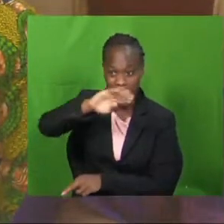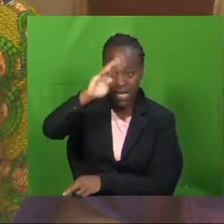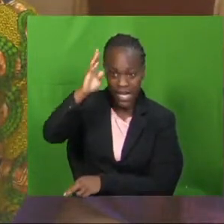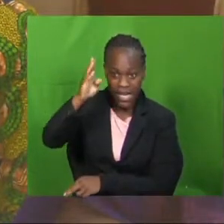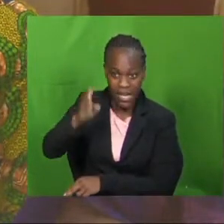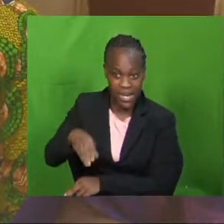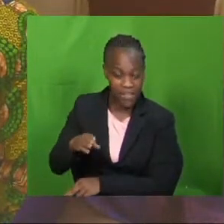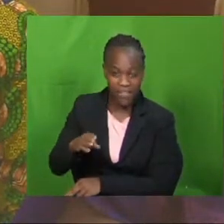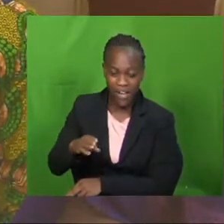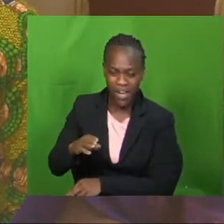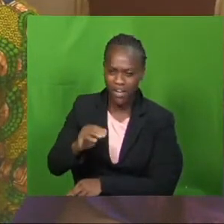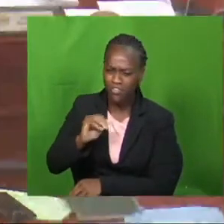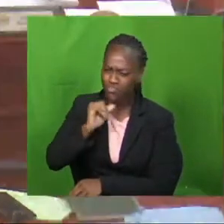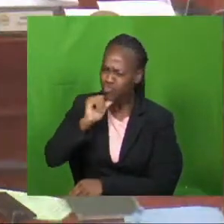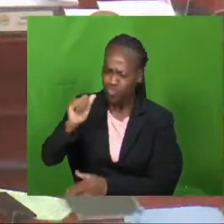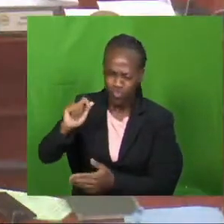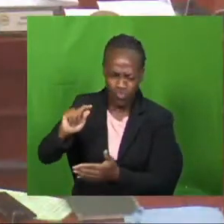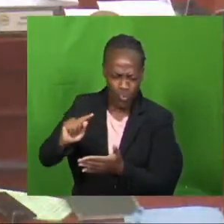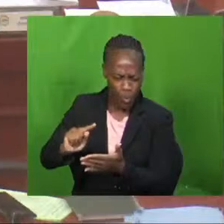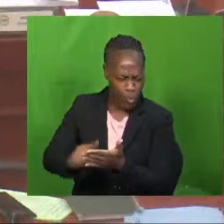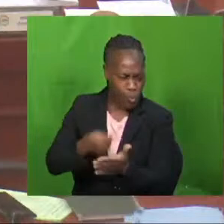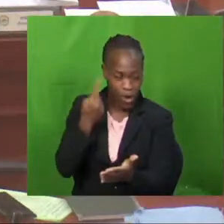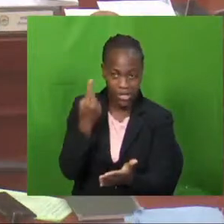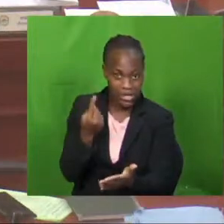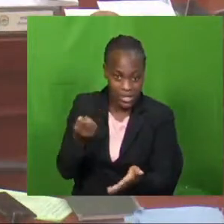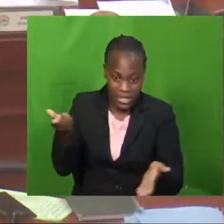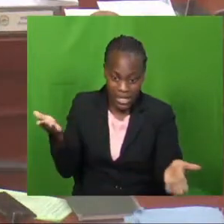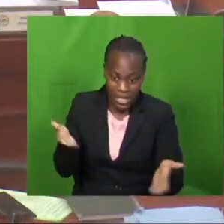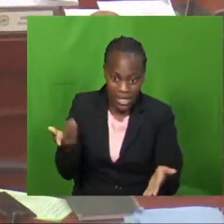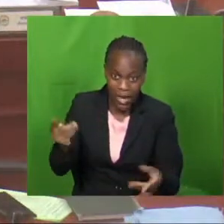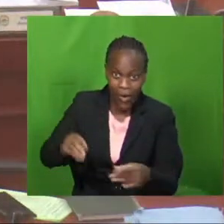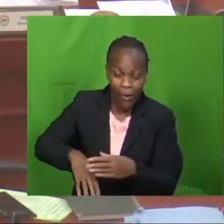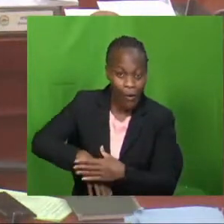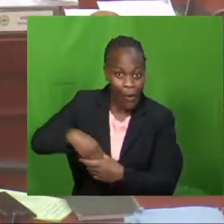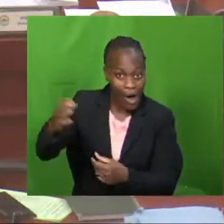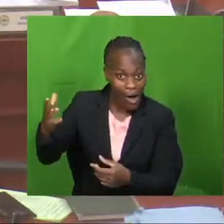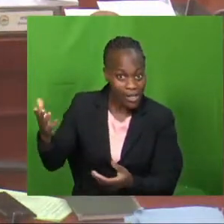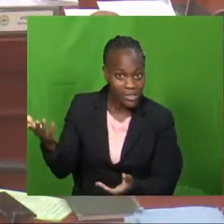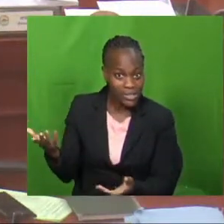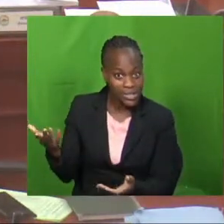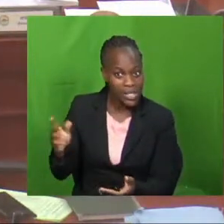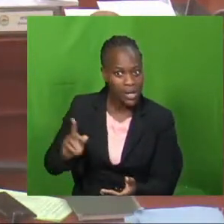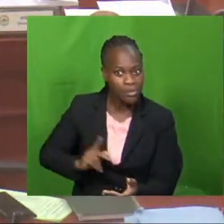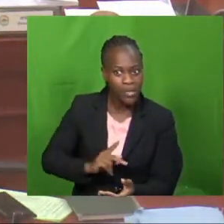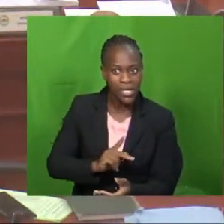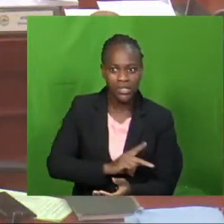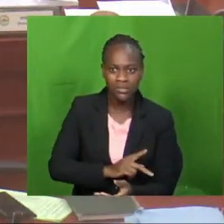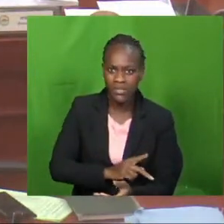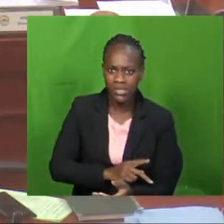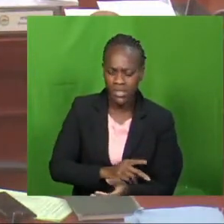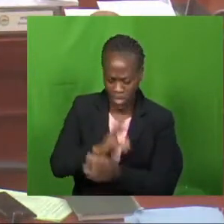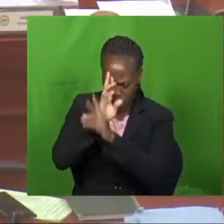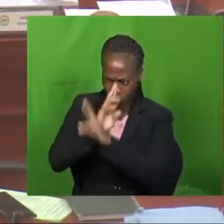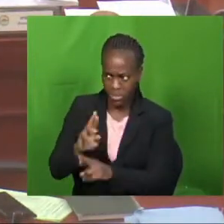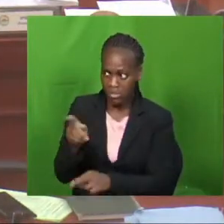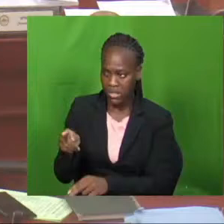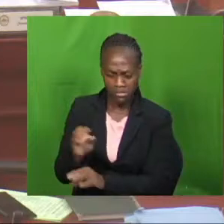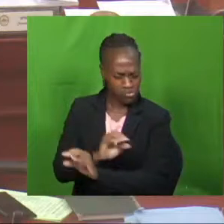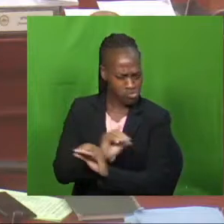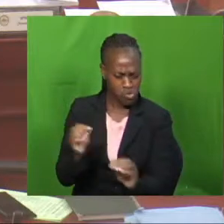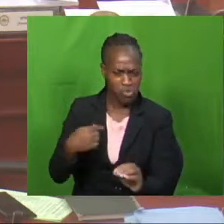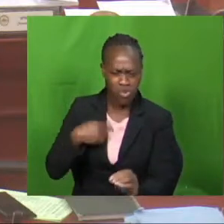not even once, whether in the chamber or outside the chamber, tried to ever disrespect him. And he knows